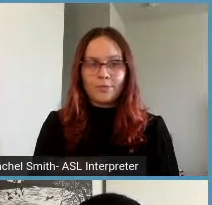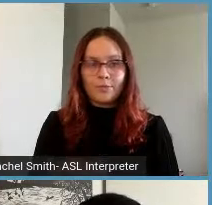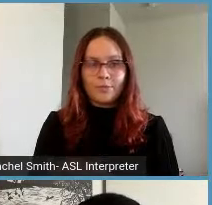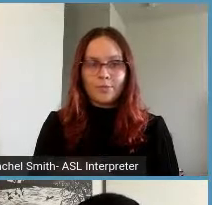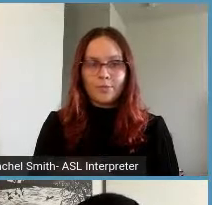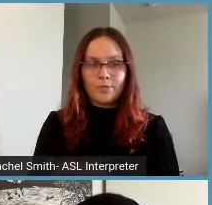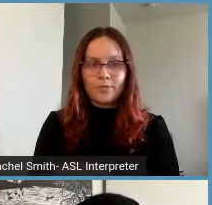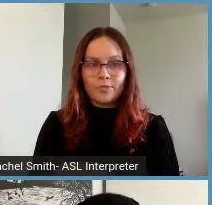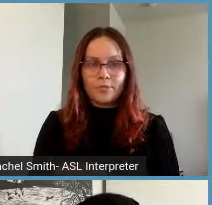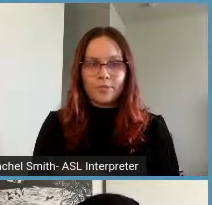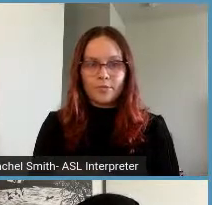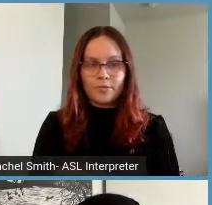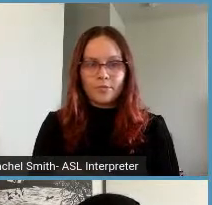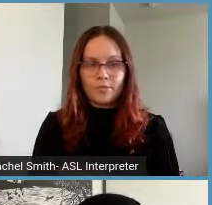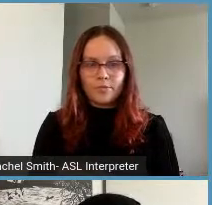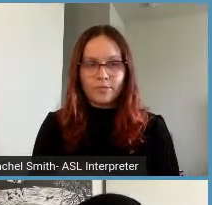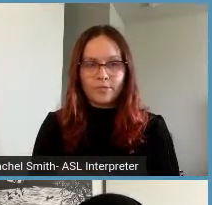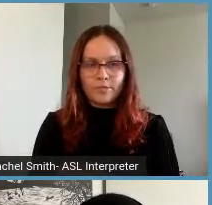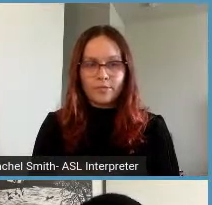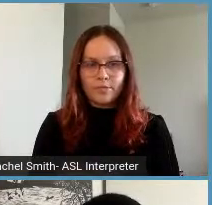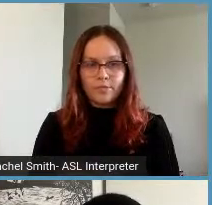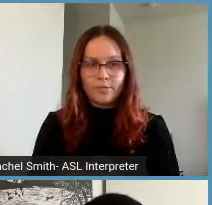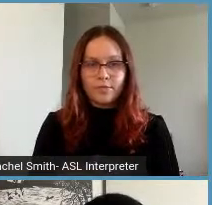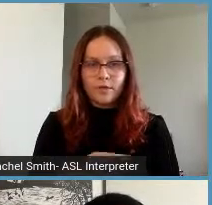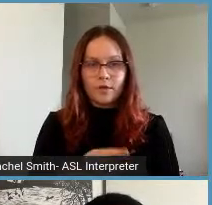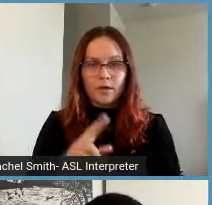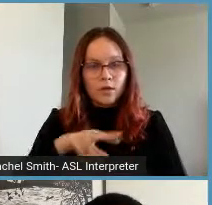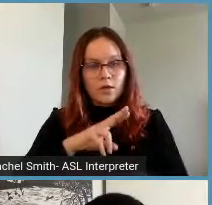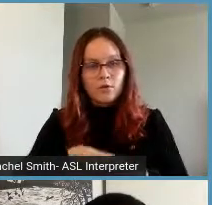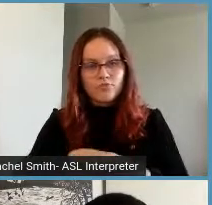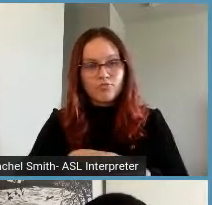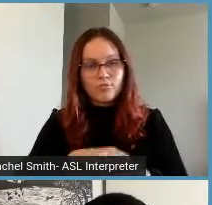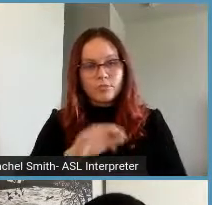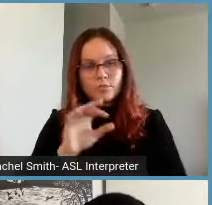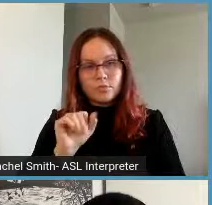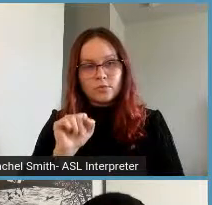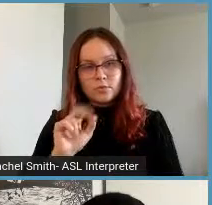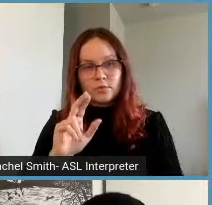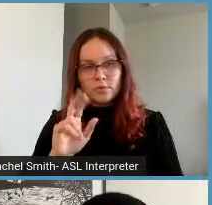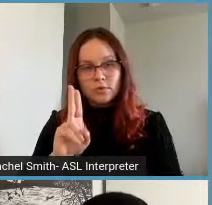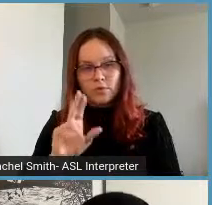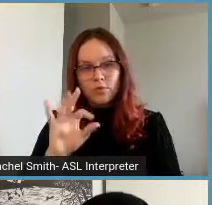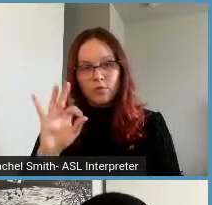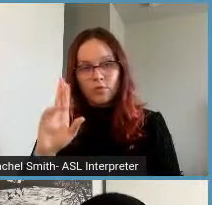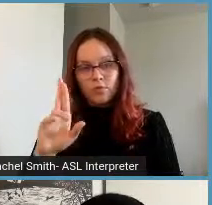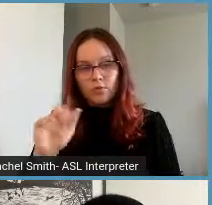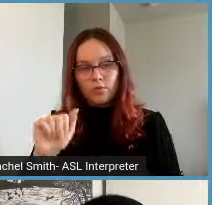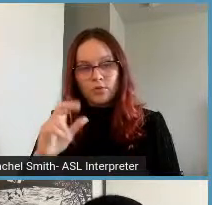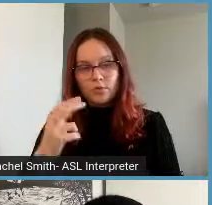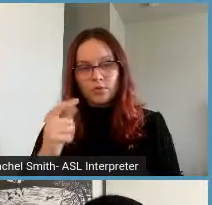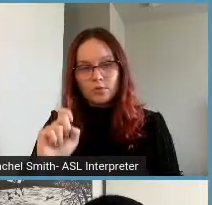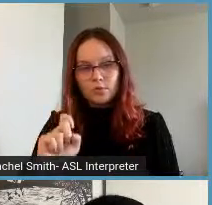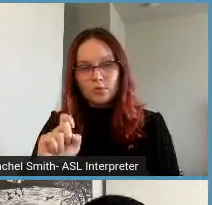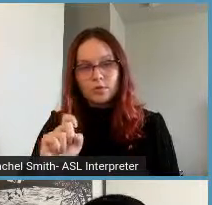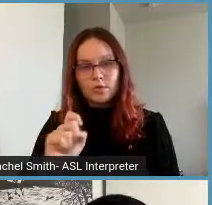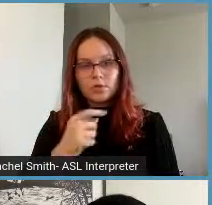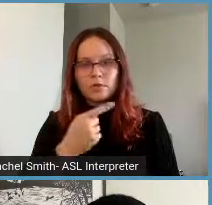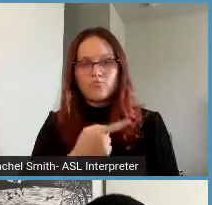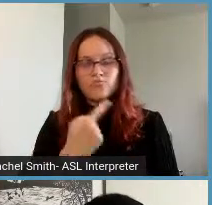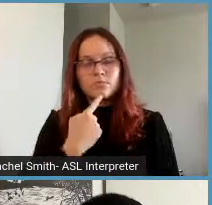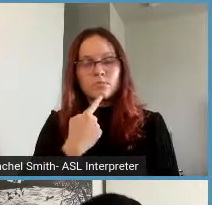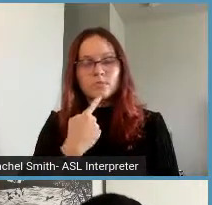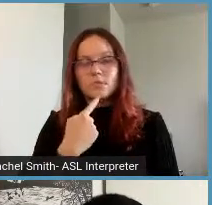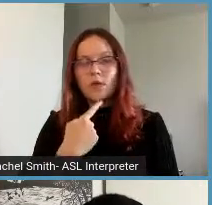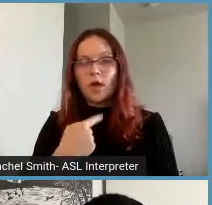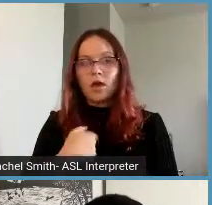national suffrage parade in 1913, and she said she would walk with her white counterparts or she wouldn't walk at all. So our first